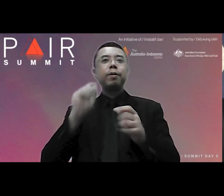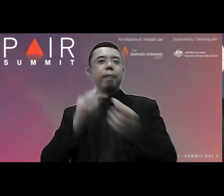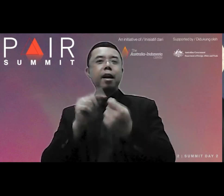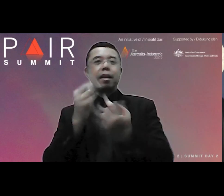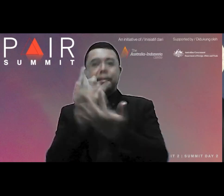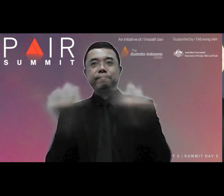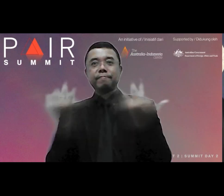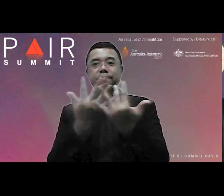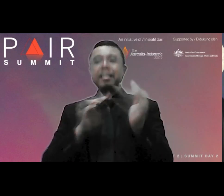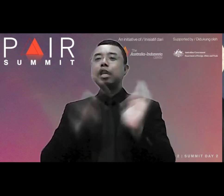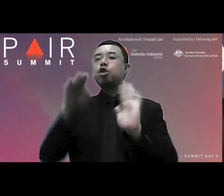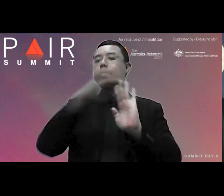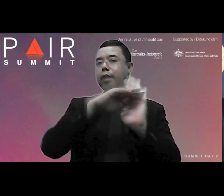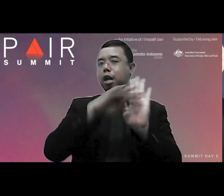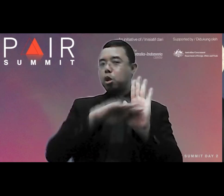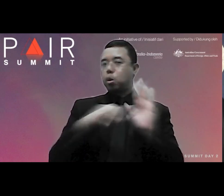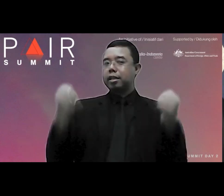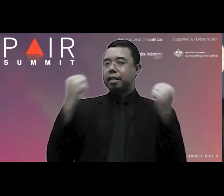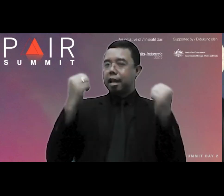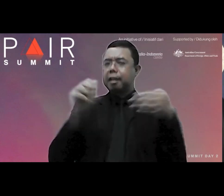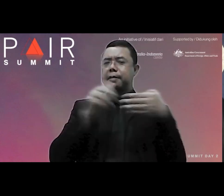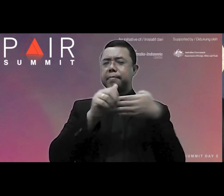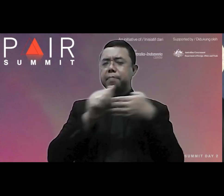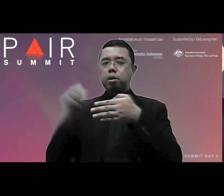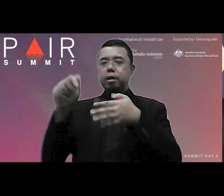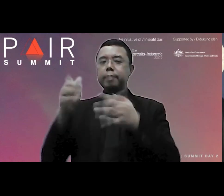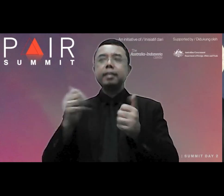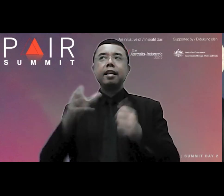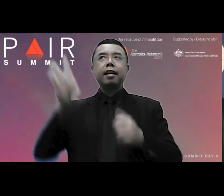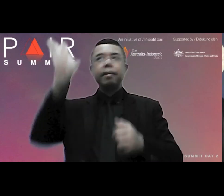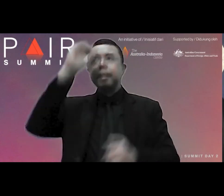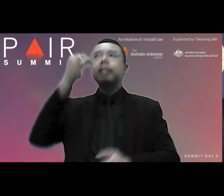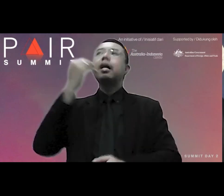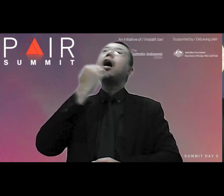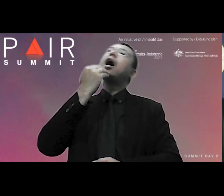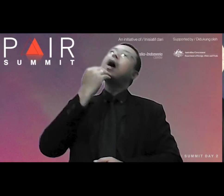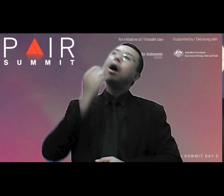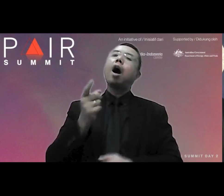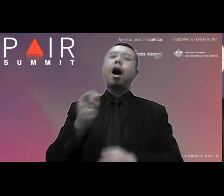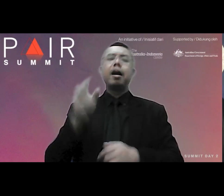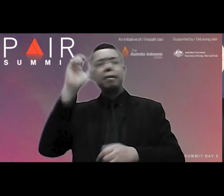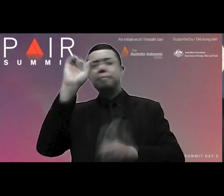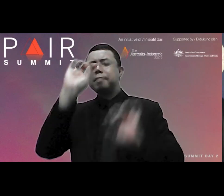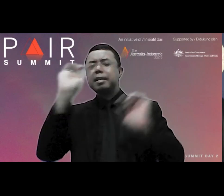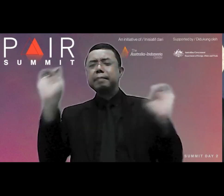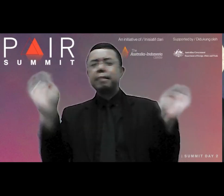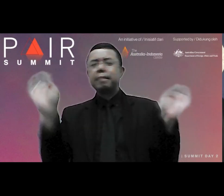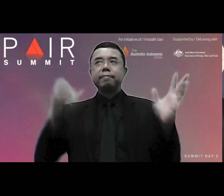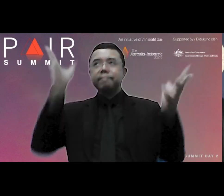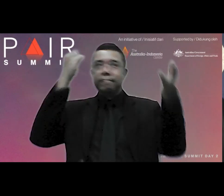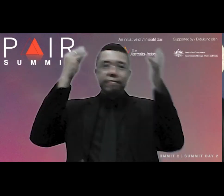we can understand the complexities of these motivations, the better we'll be in future to be able